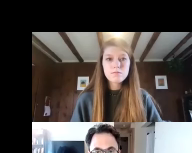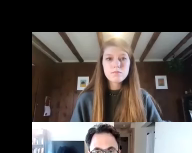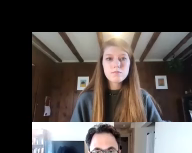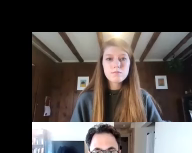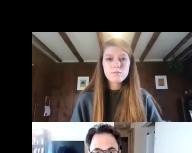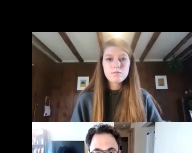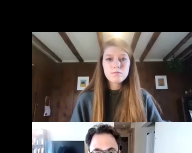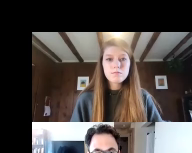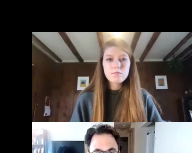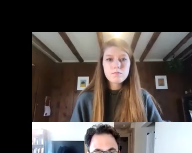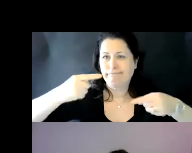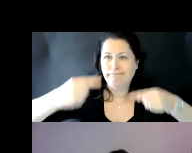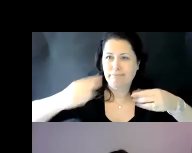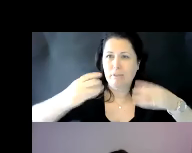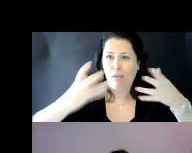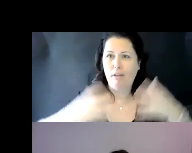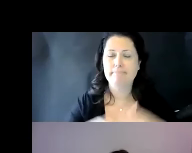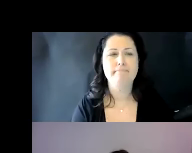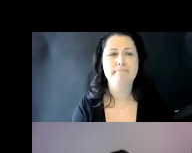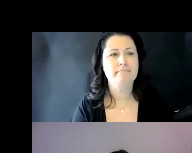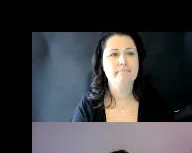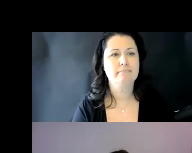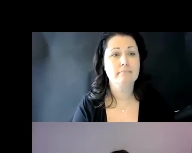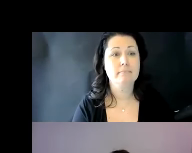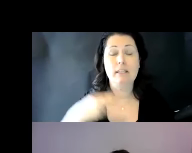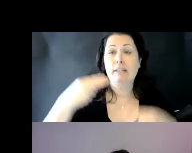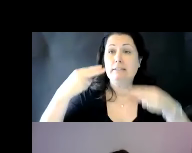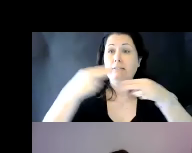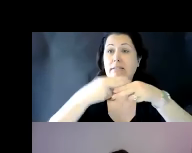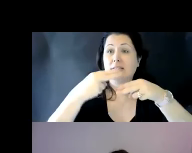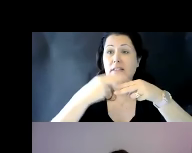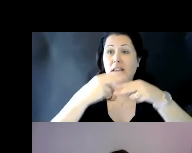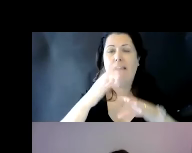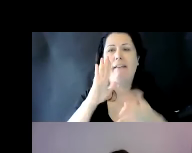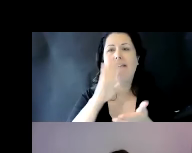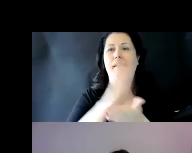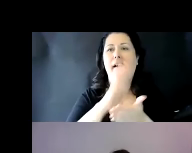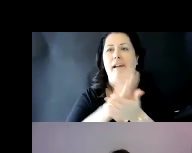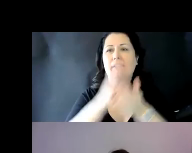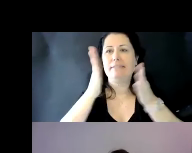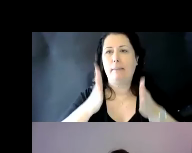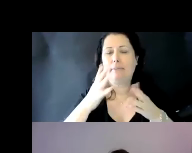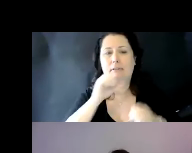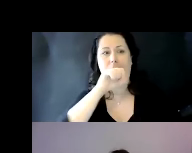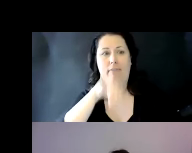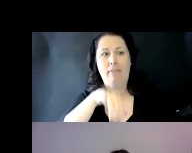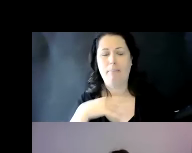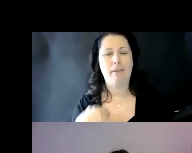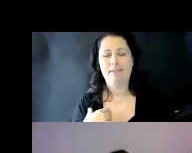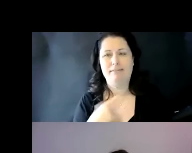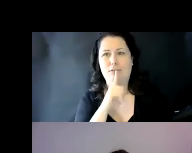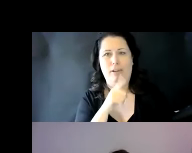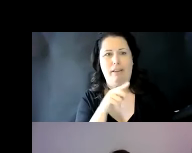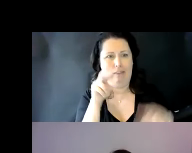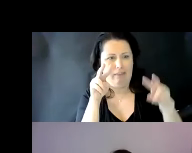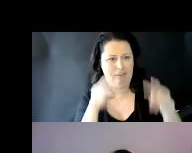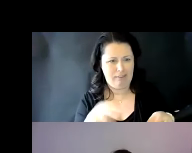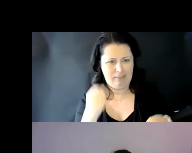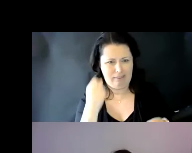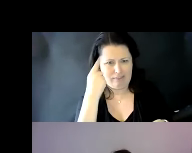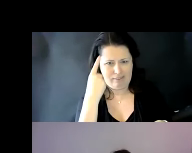So this is the sort of slide that academics love, that is totally useless because I doubt anybody can read anything on